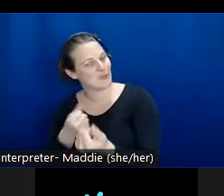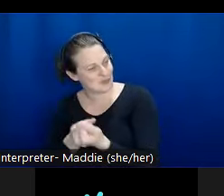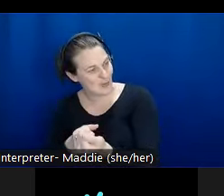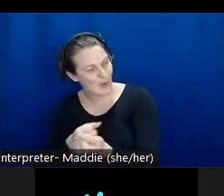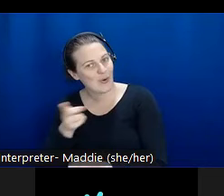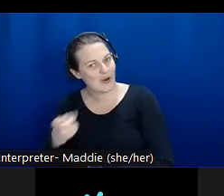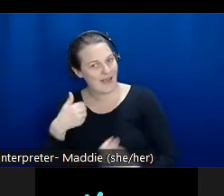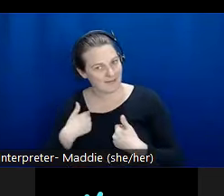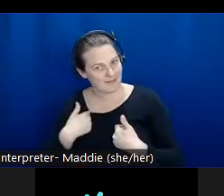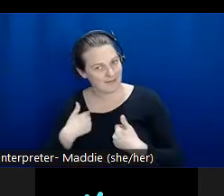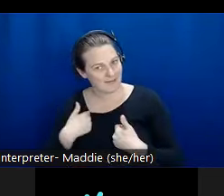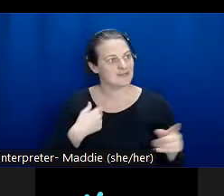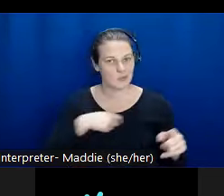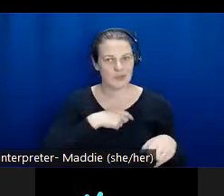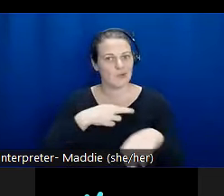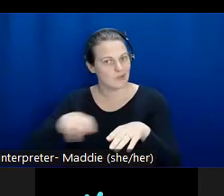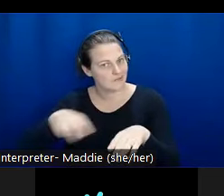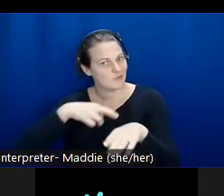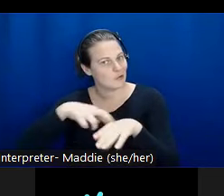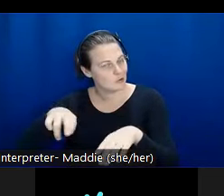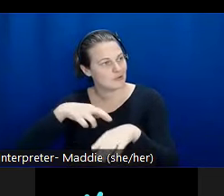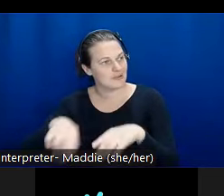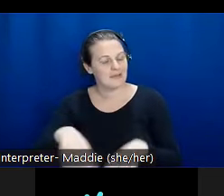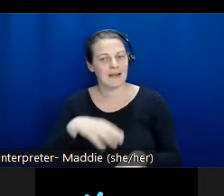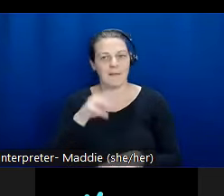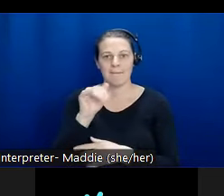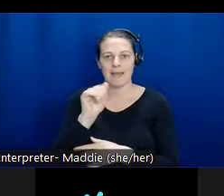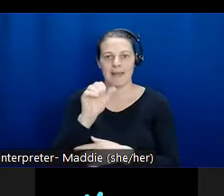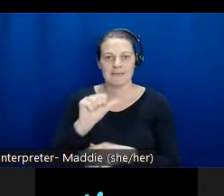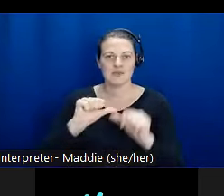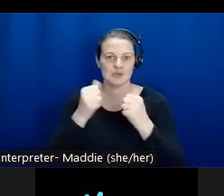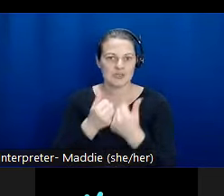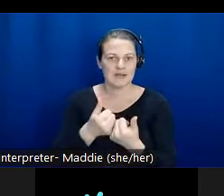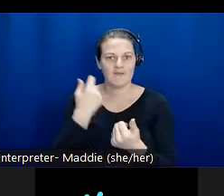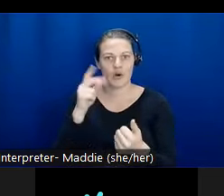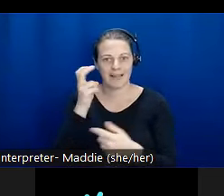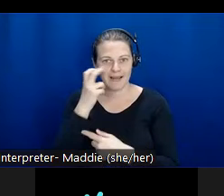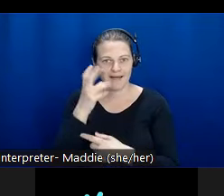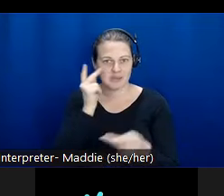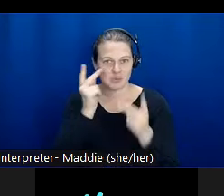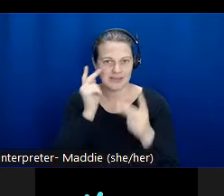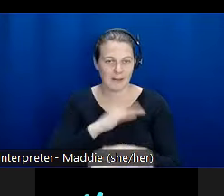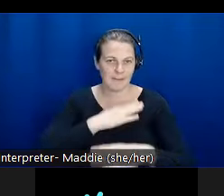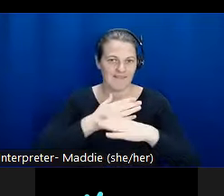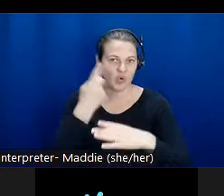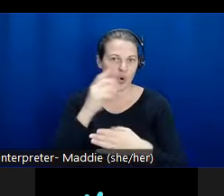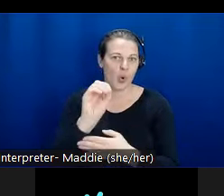her referred to the Mass Association for the Blind and Visually Impaired for occupational therapy resources as she's